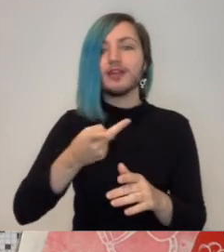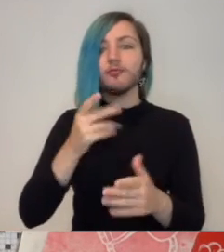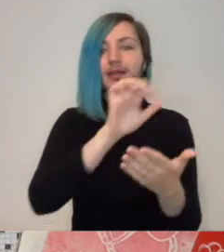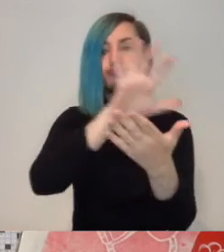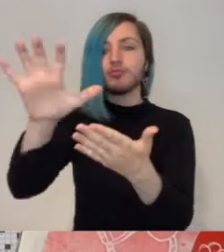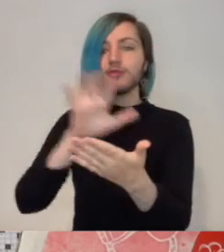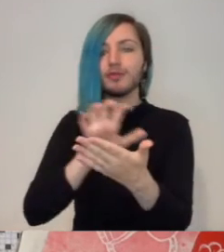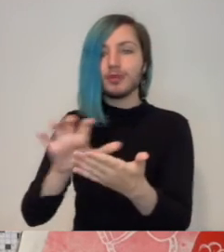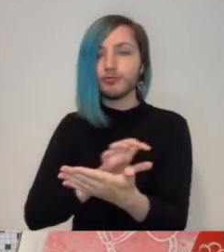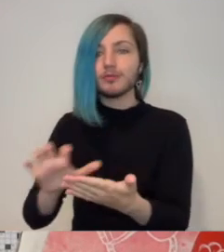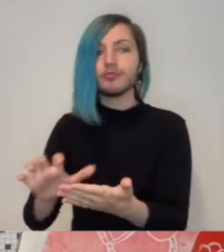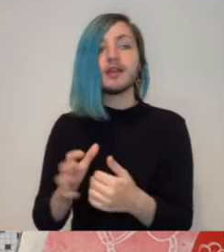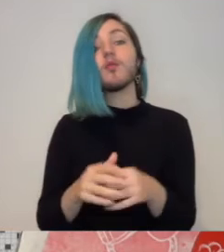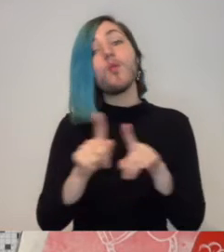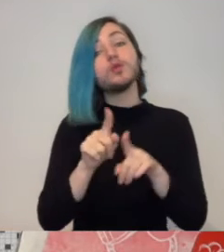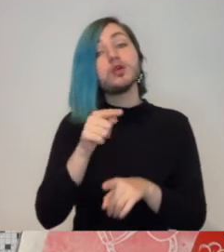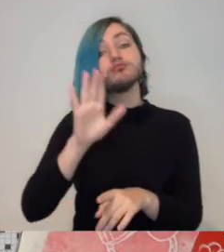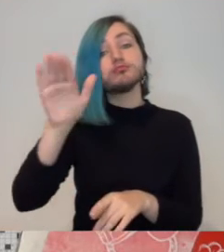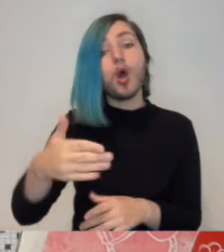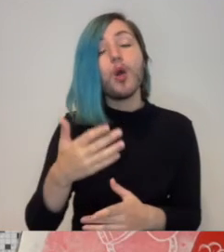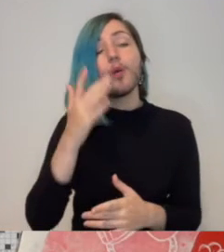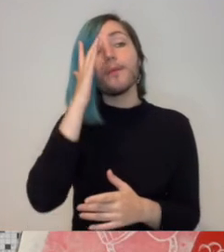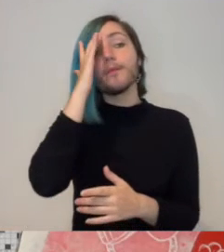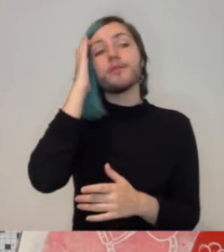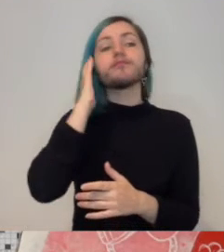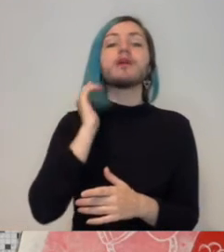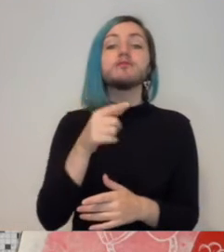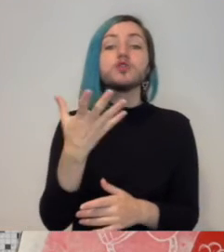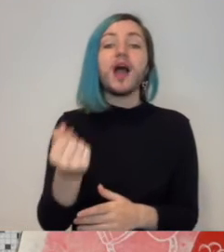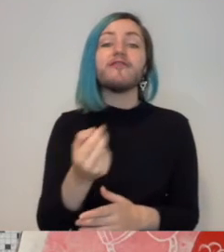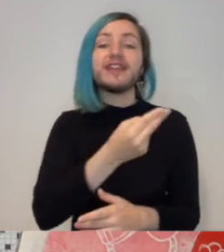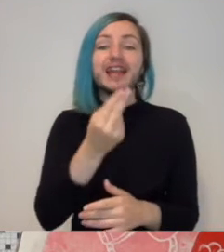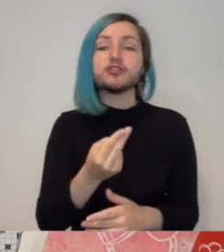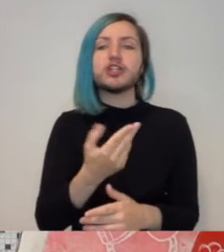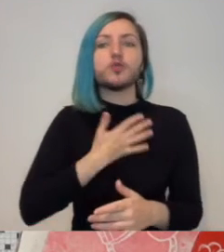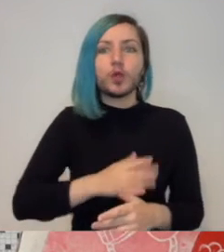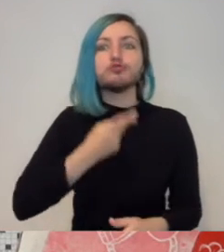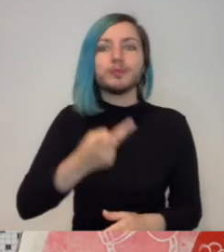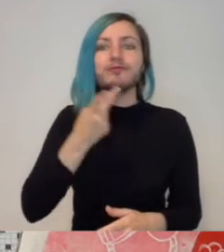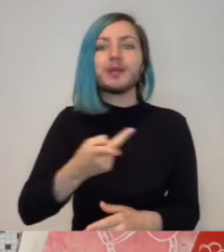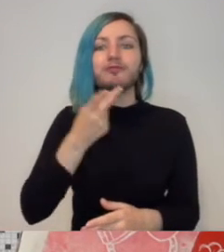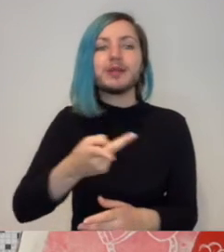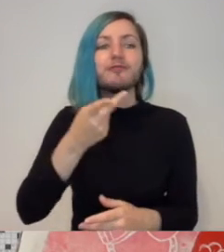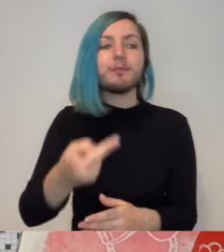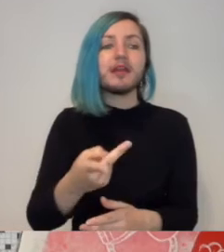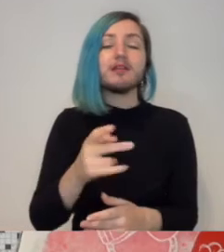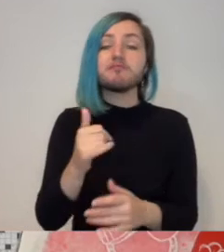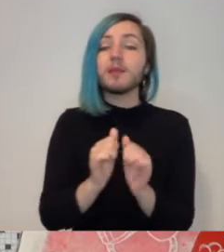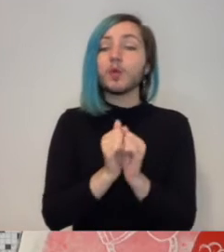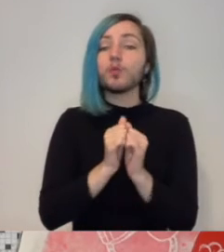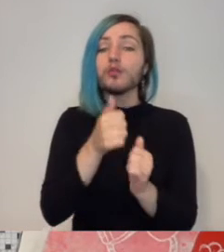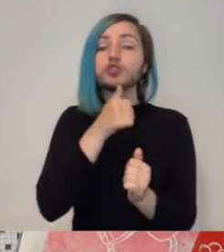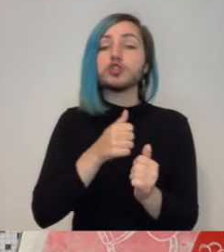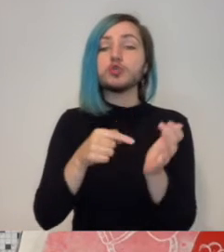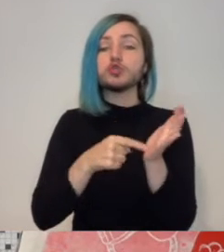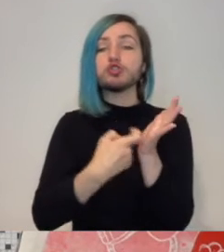But then also, if you're at home and you have like a illustration that you just want to keep repeating, maybe it's worth using tracing paper